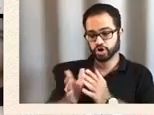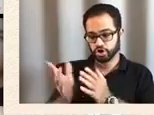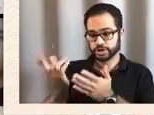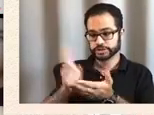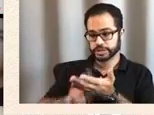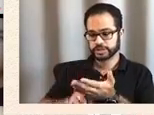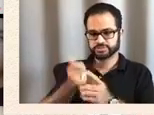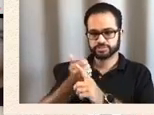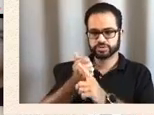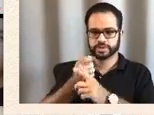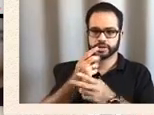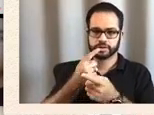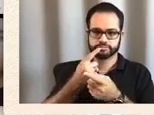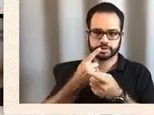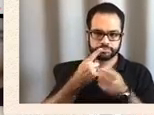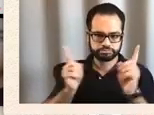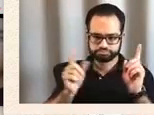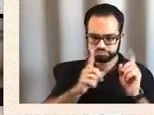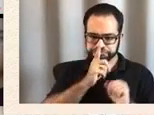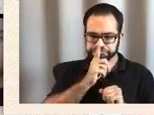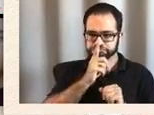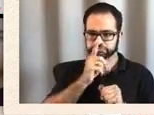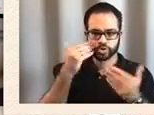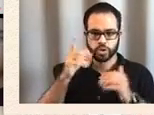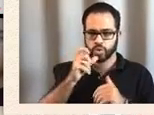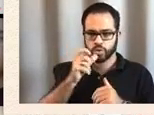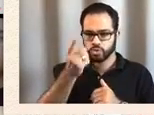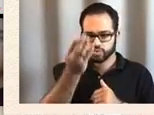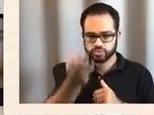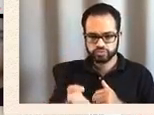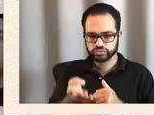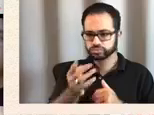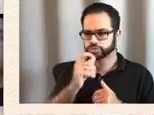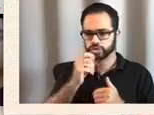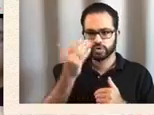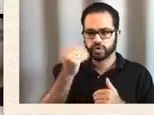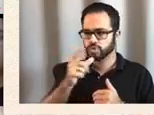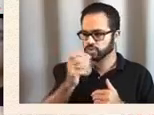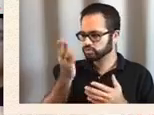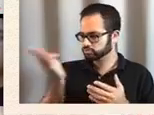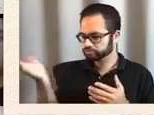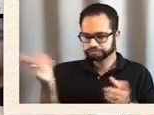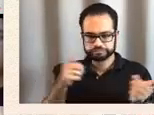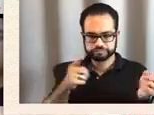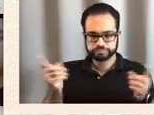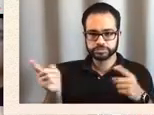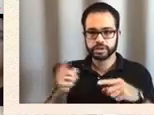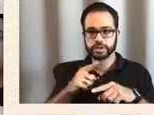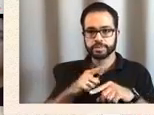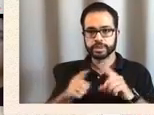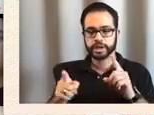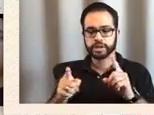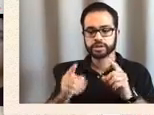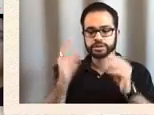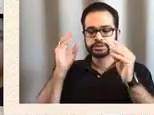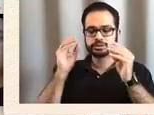all done online. They don't know who you are, and you don't know who they are. But the instructor just didn't quite get that. And there was